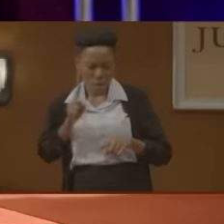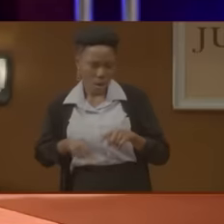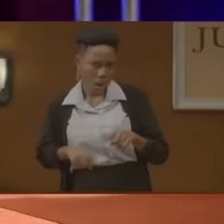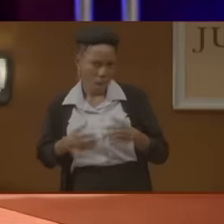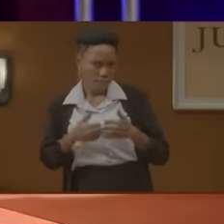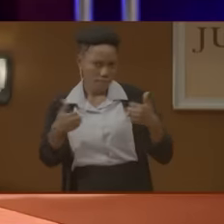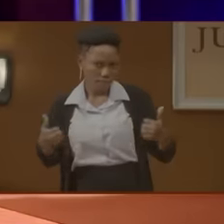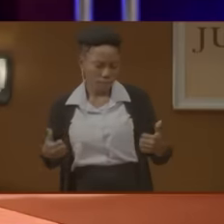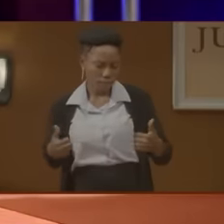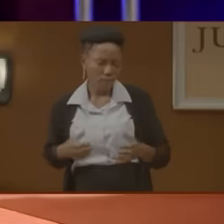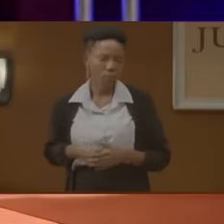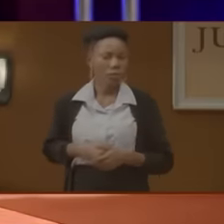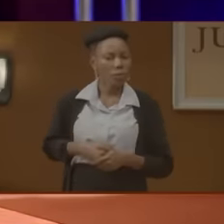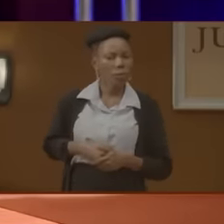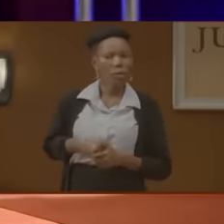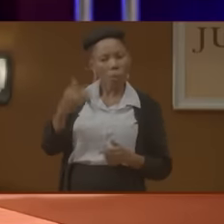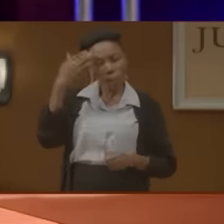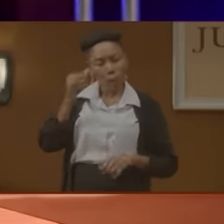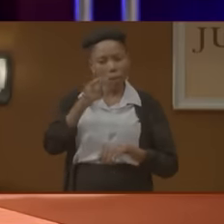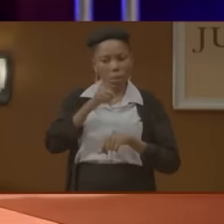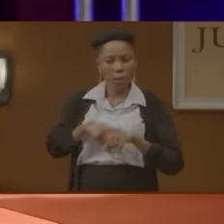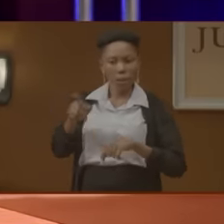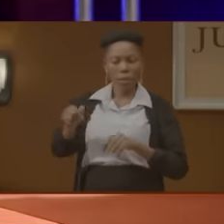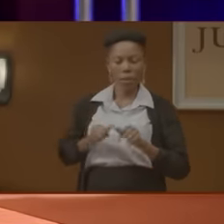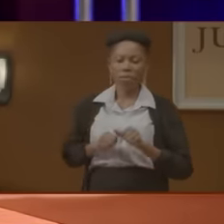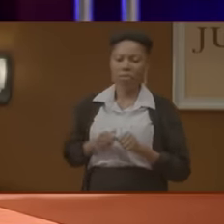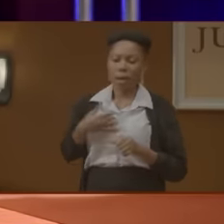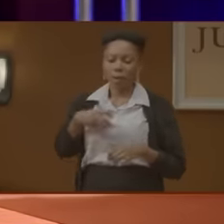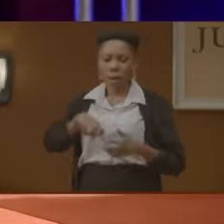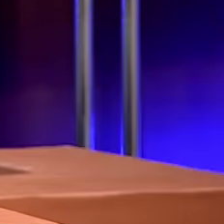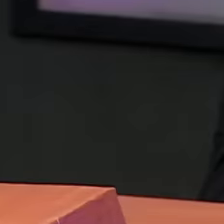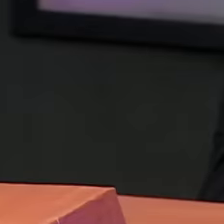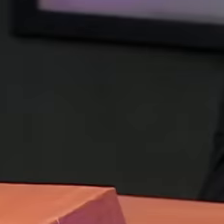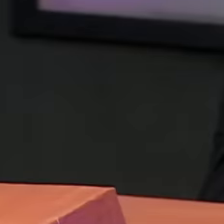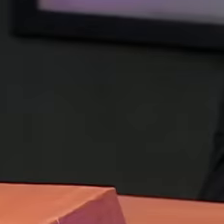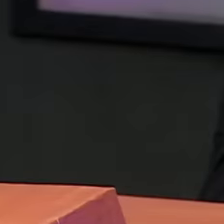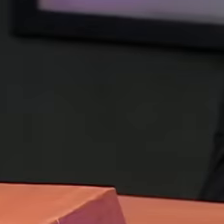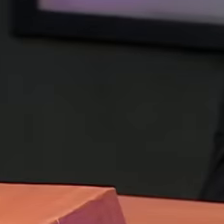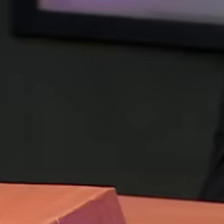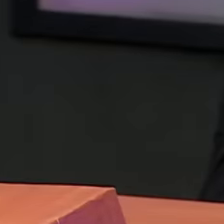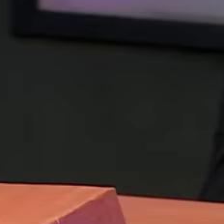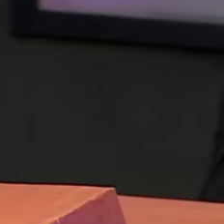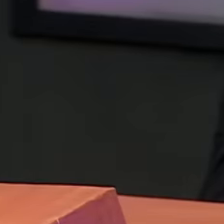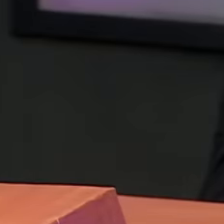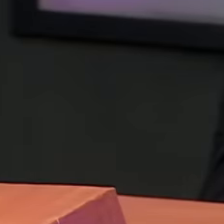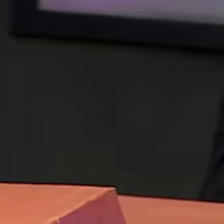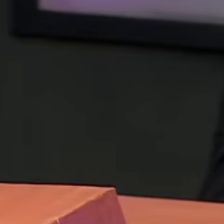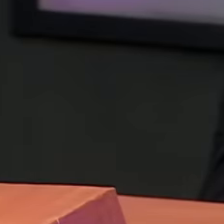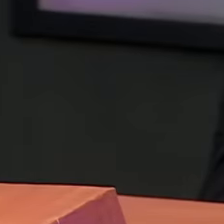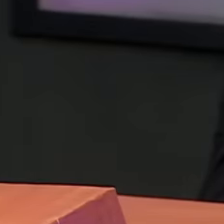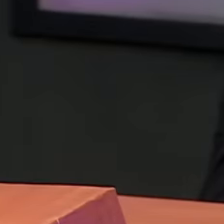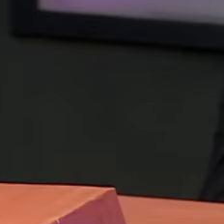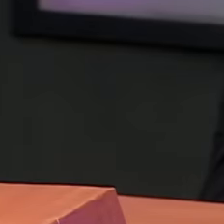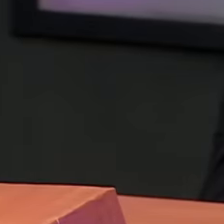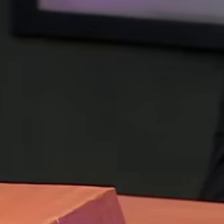is when we keep on having issues, I went to our godparents. Now, for two occasions, I got there, he stays in